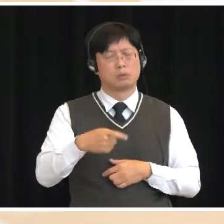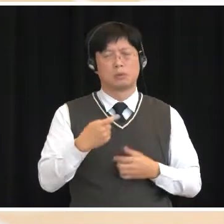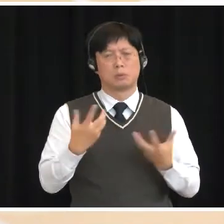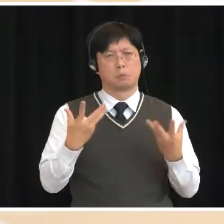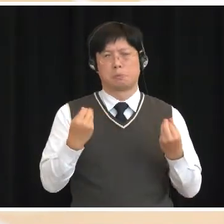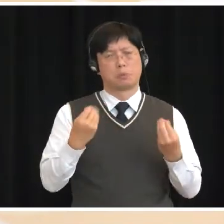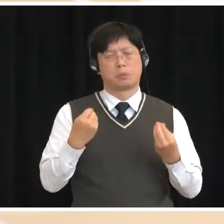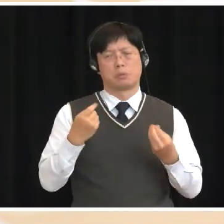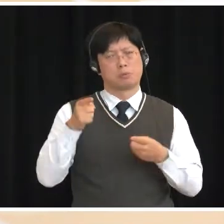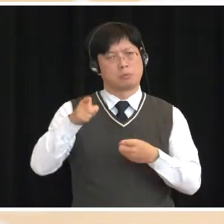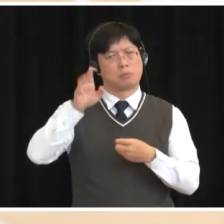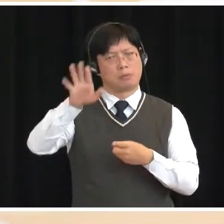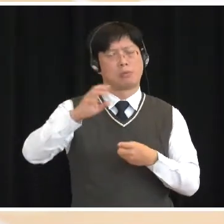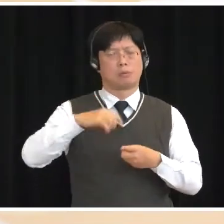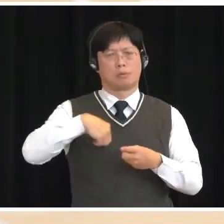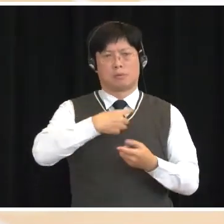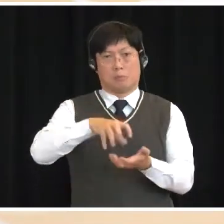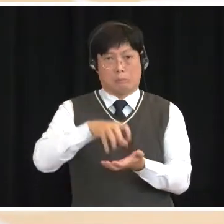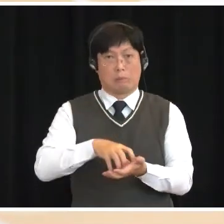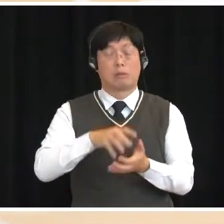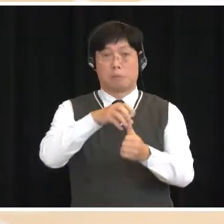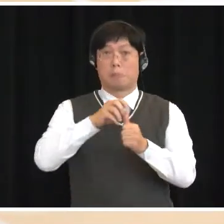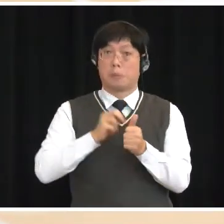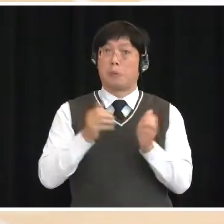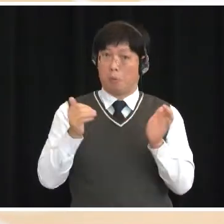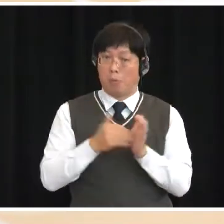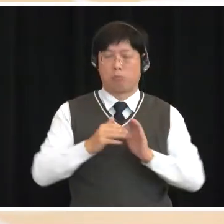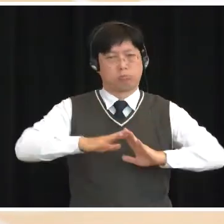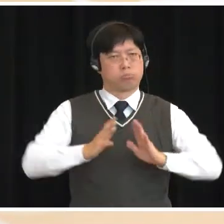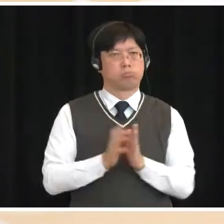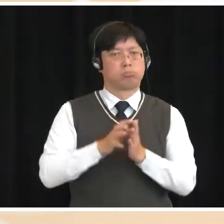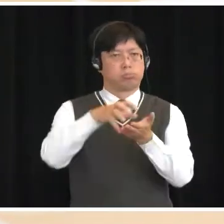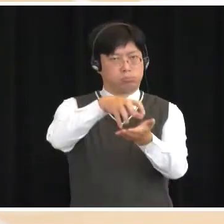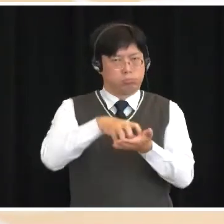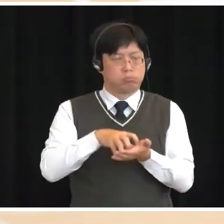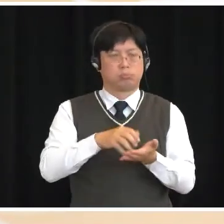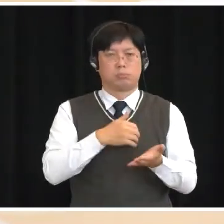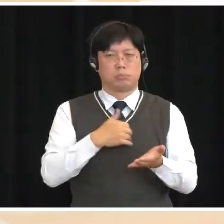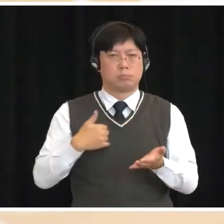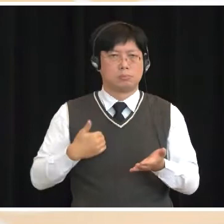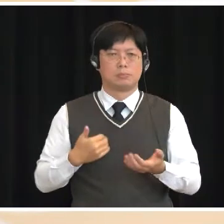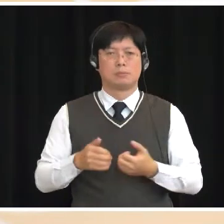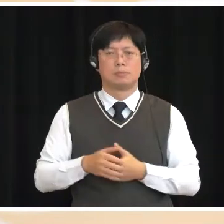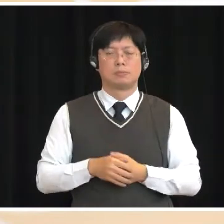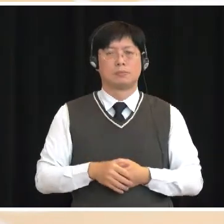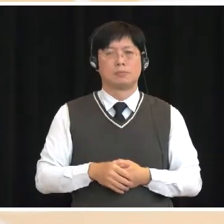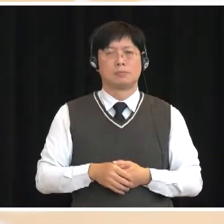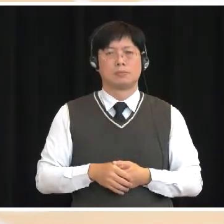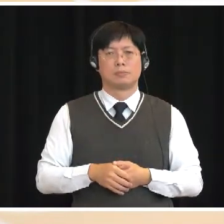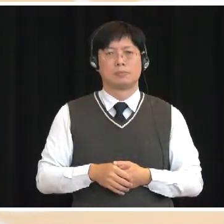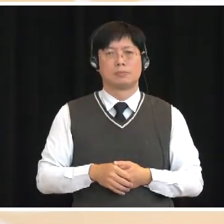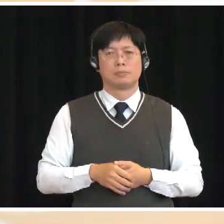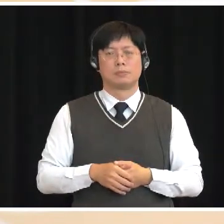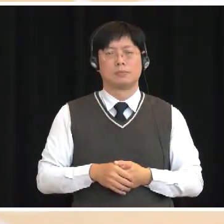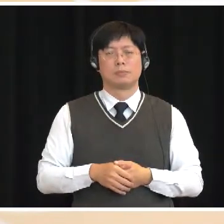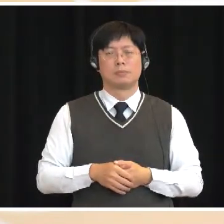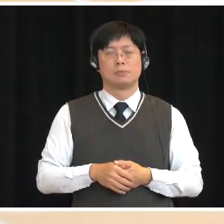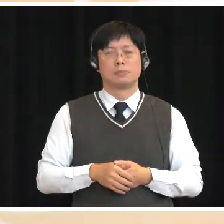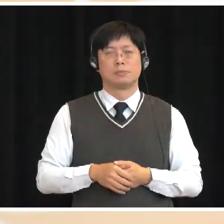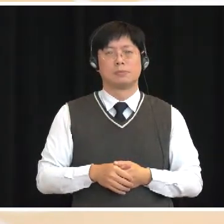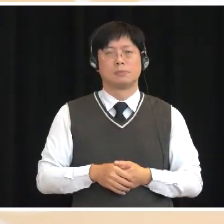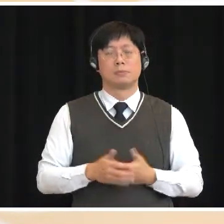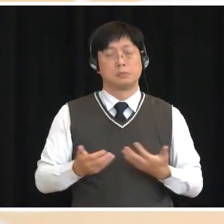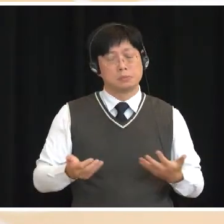in Taiwan, be stateless for a long time. And although stateless children do get